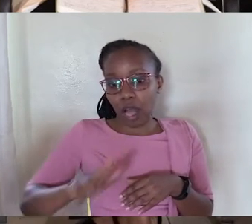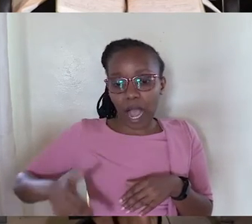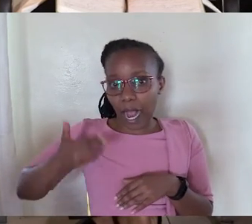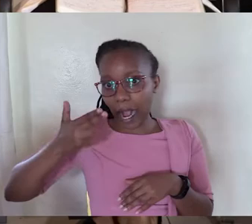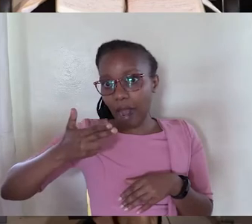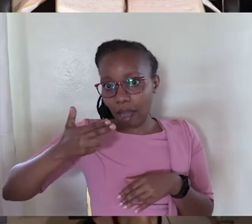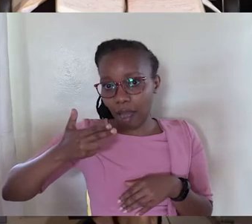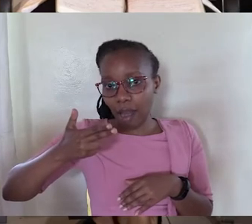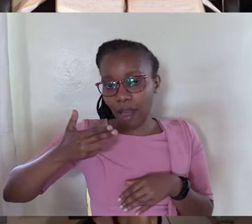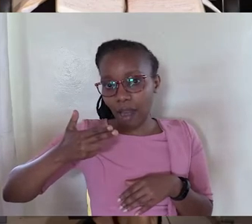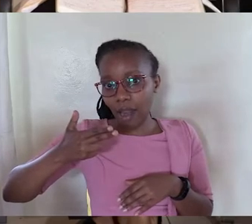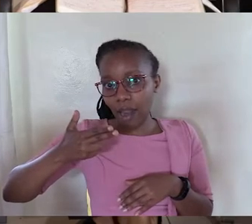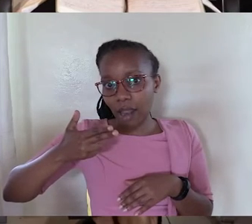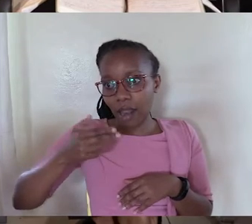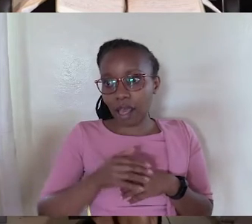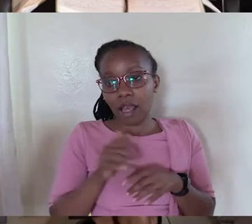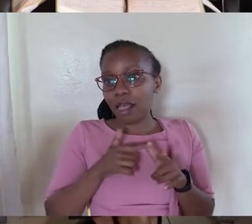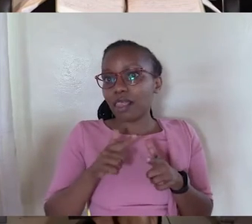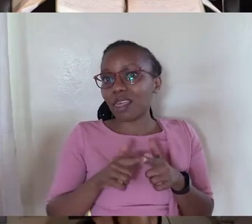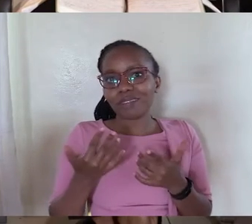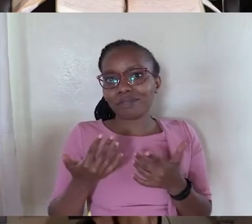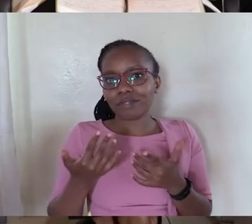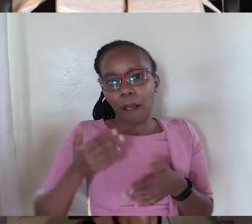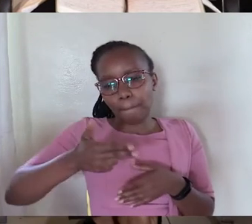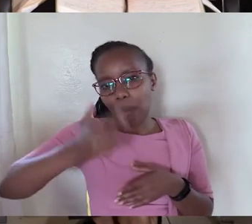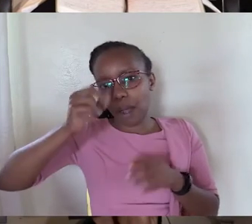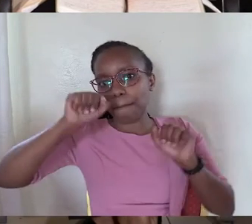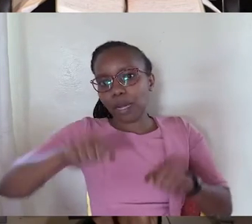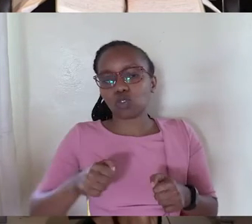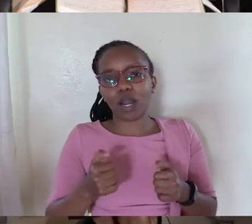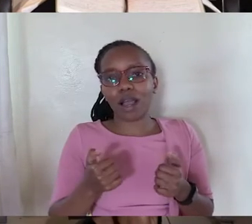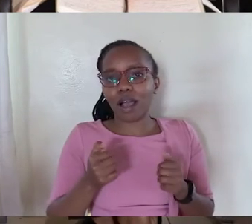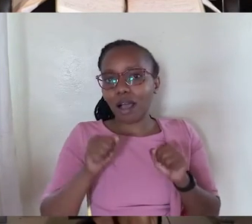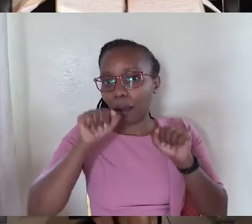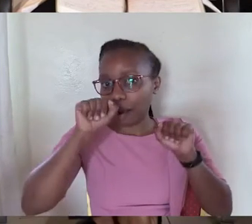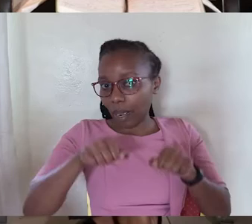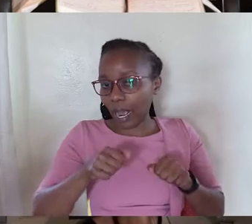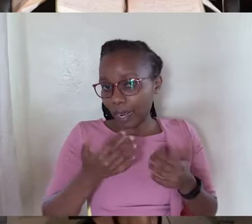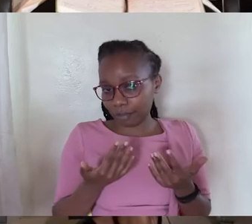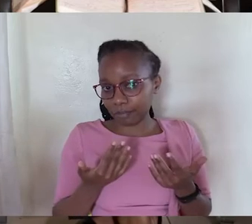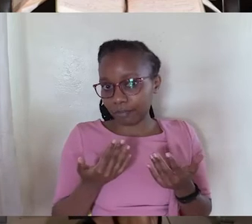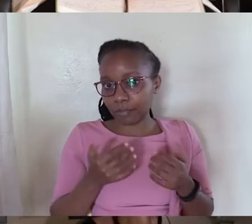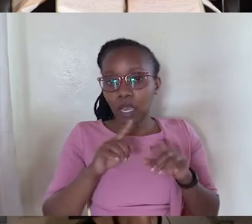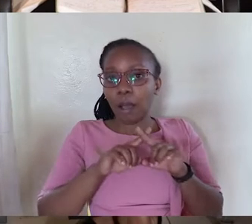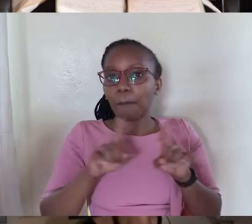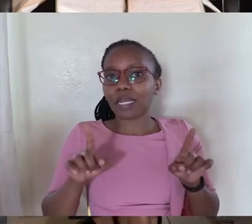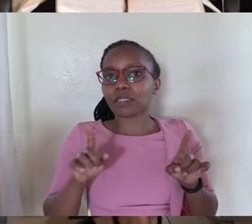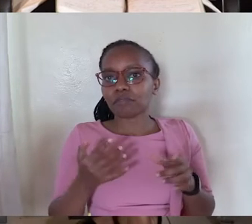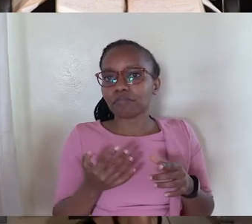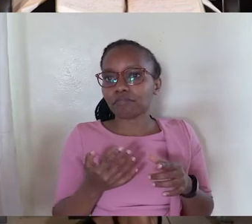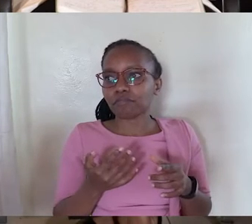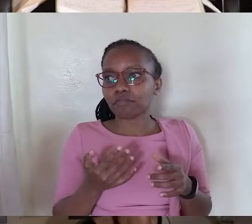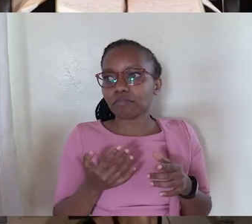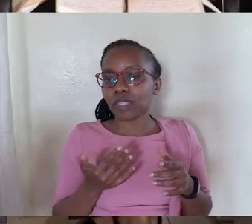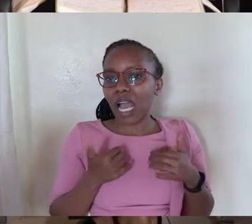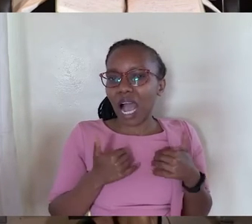of course, the end result would be death or serious injury. But if instead they are armed with